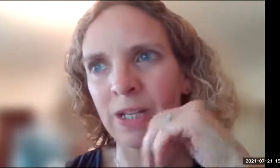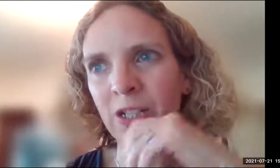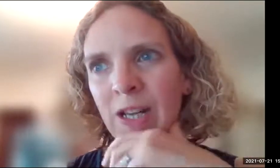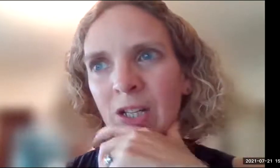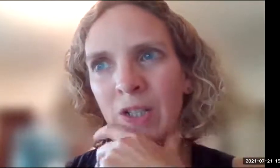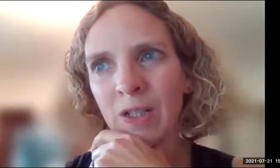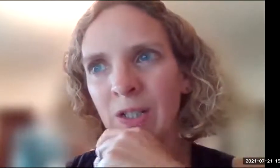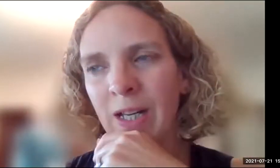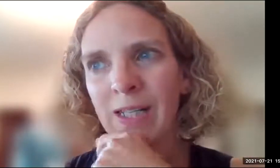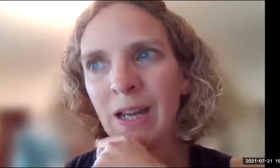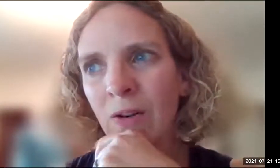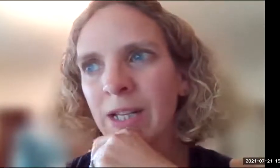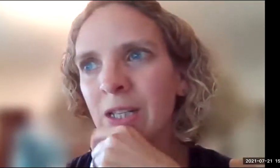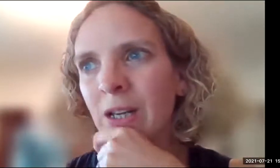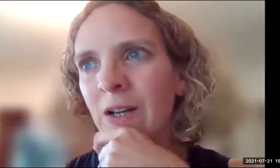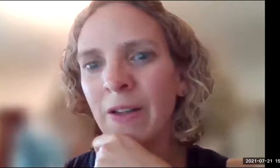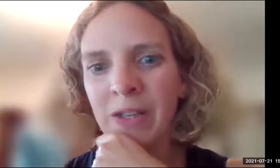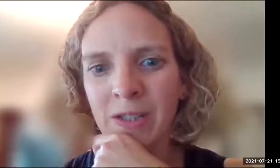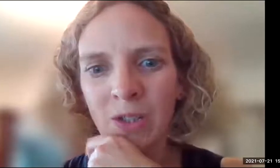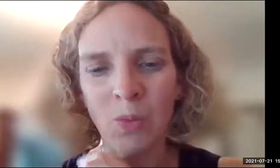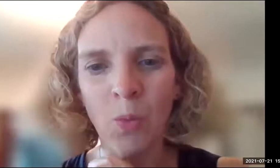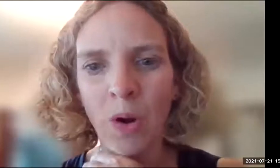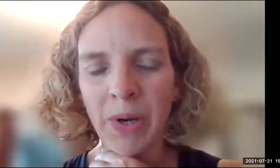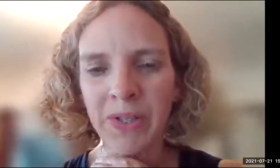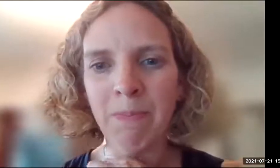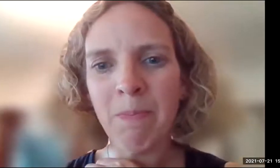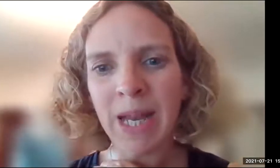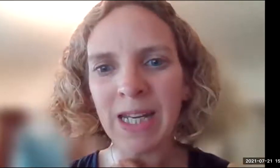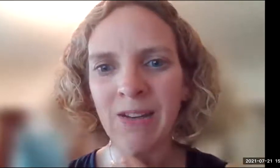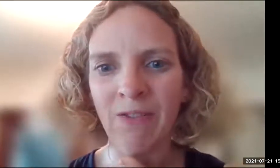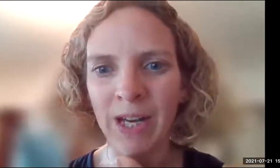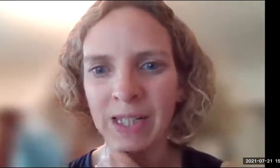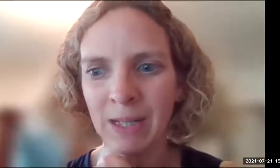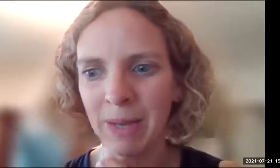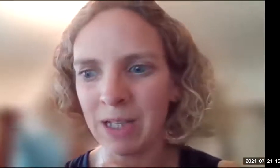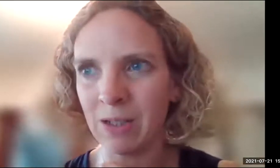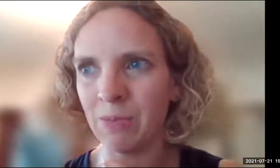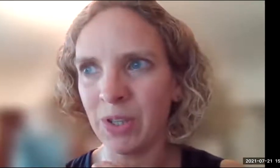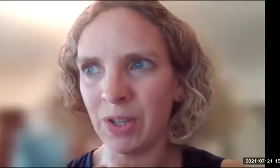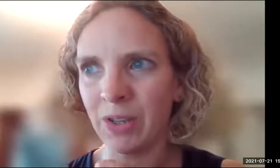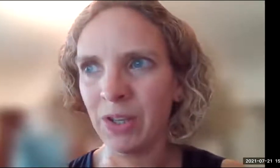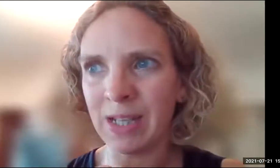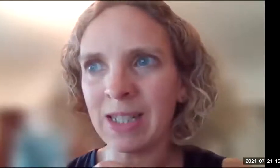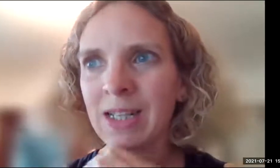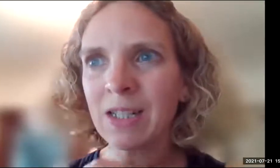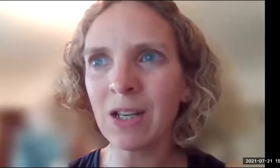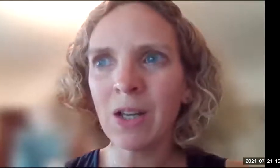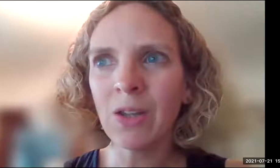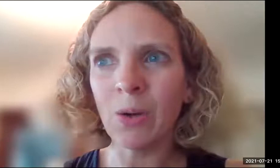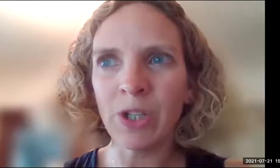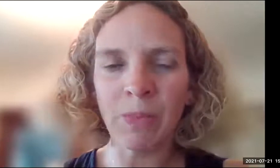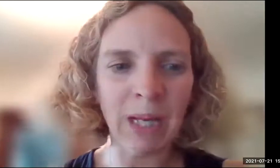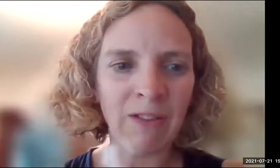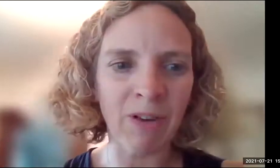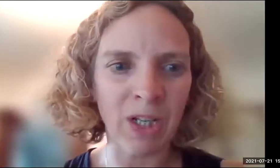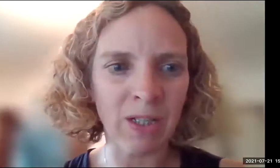new Girls Education Accelerator, and this is just one amongst many financing mechanisms that exist